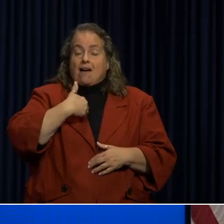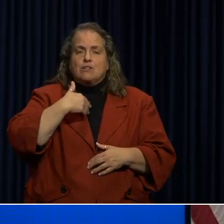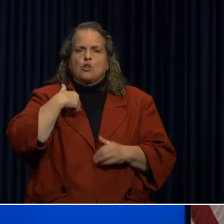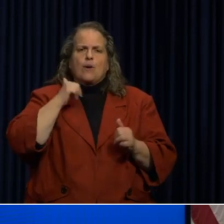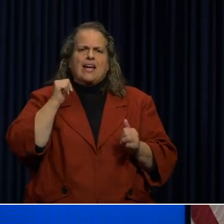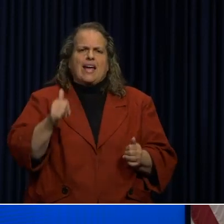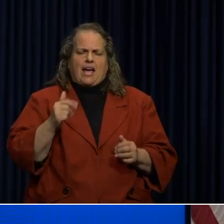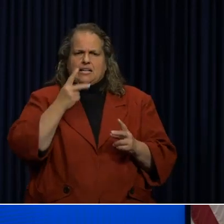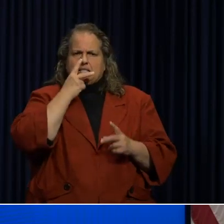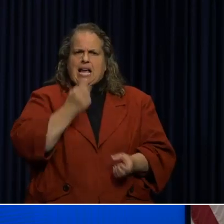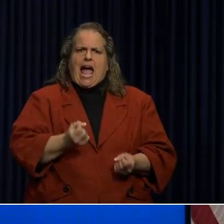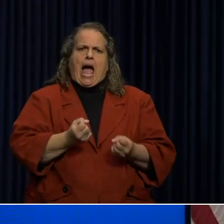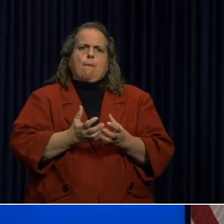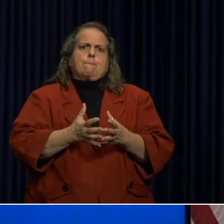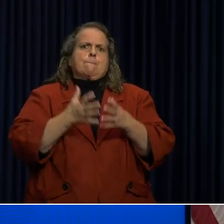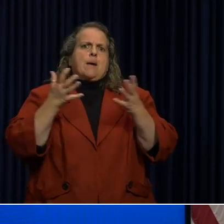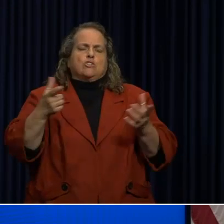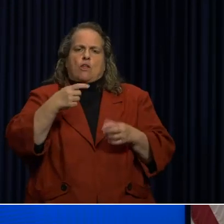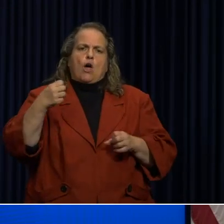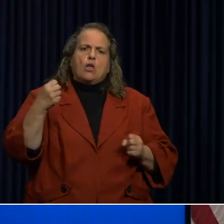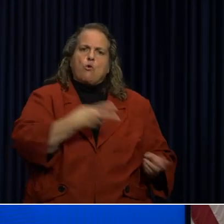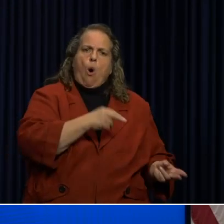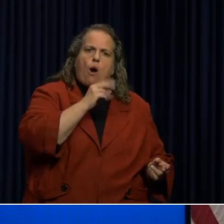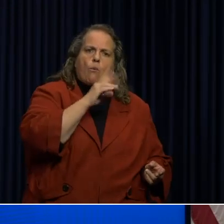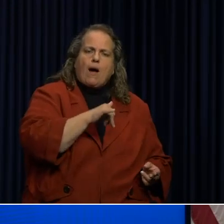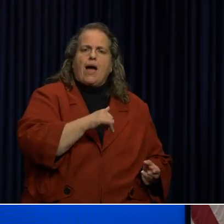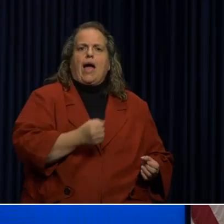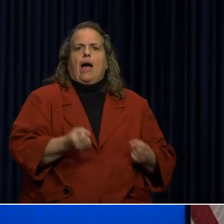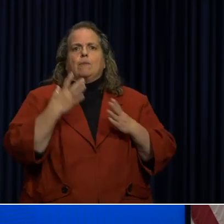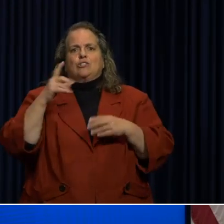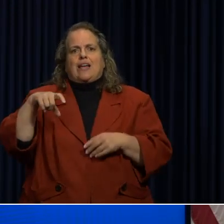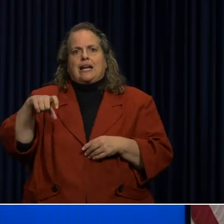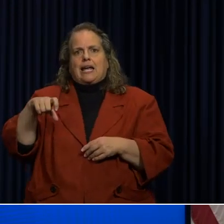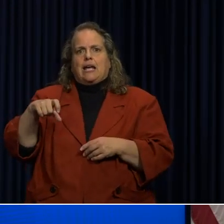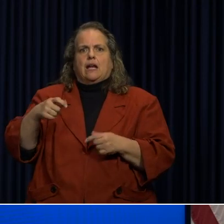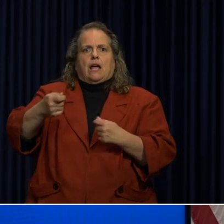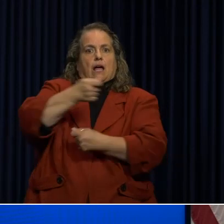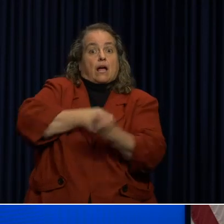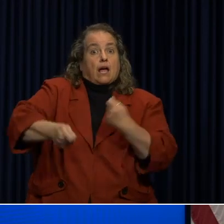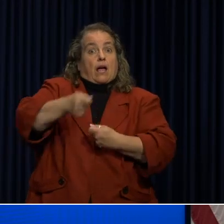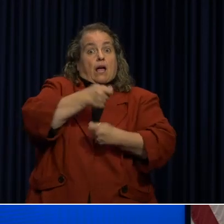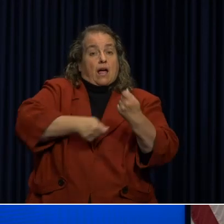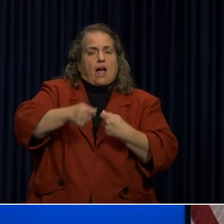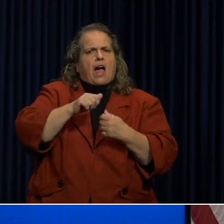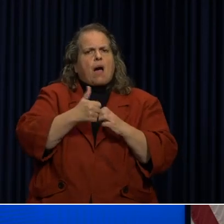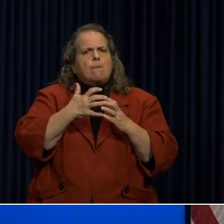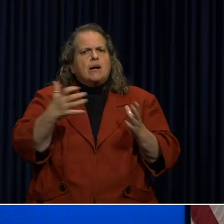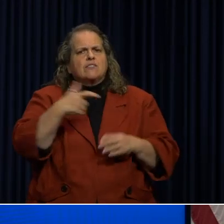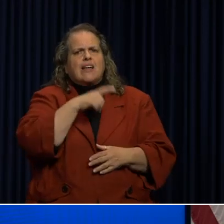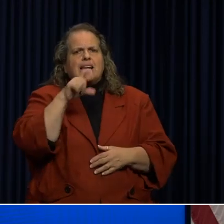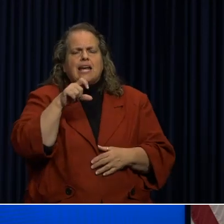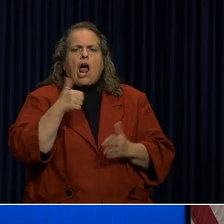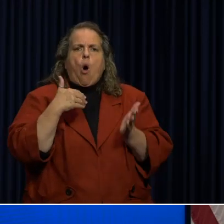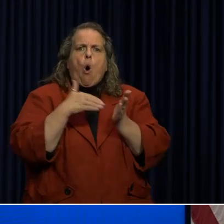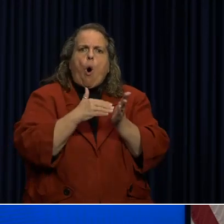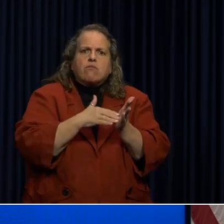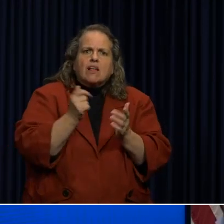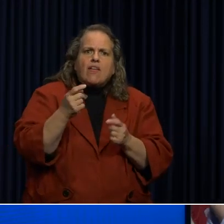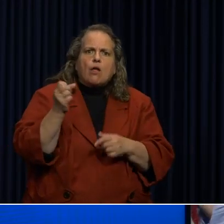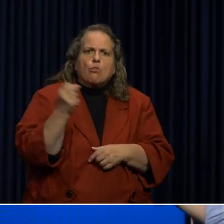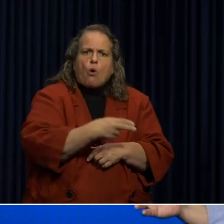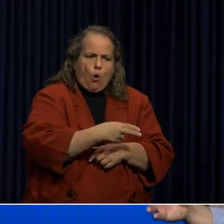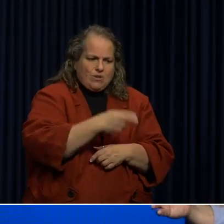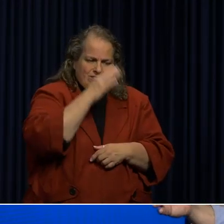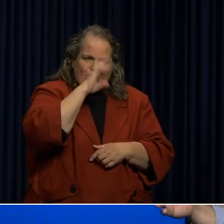be qualified to get the state reserve. That lets us know when people need it at the time they need it most, to make sure we're